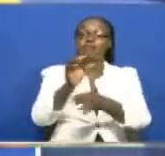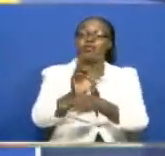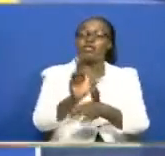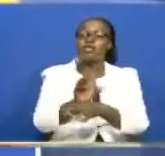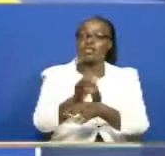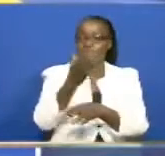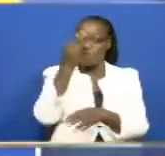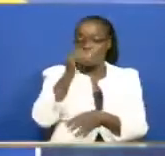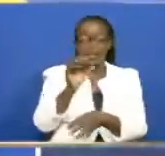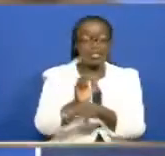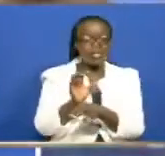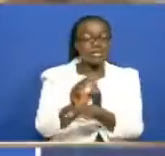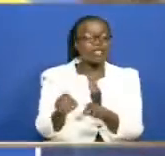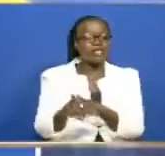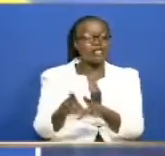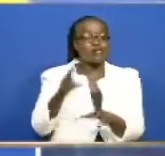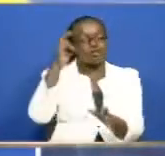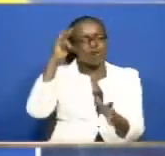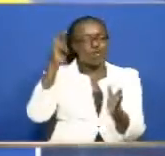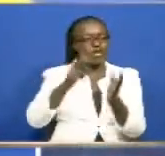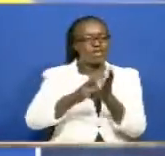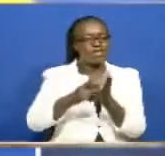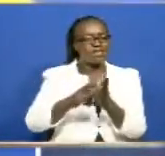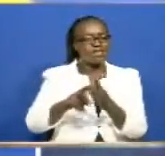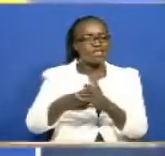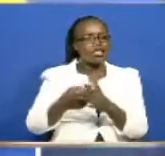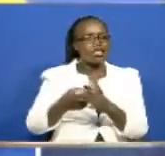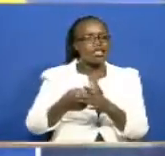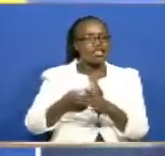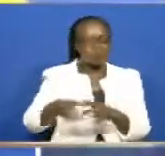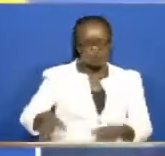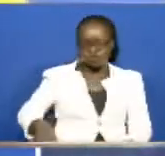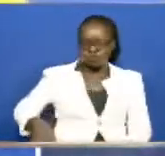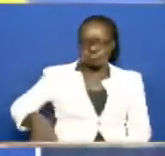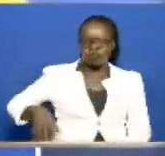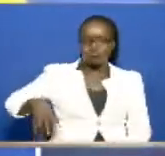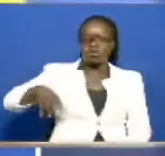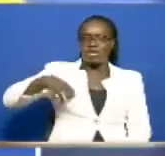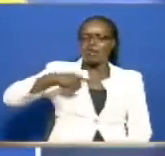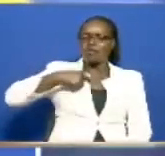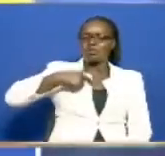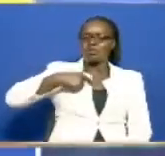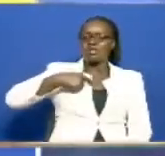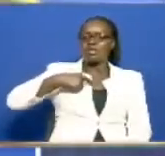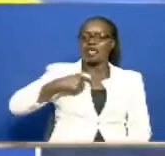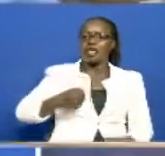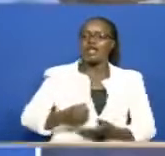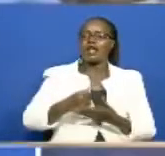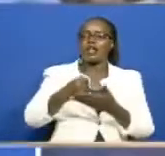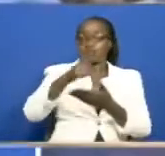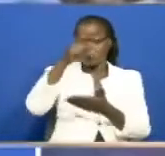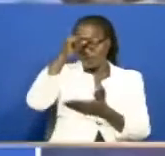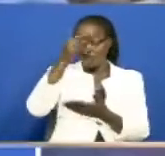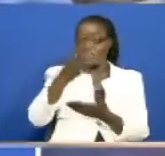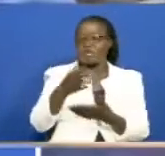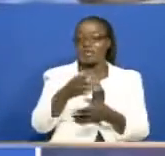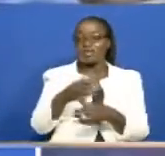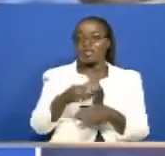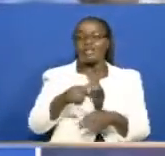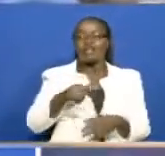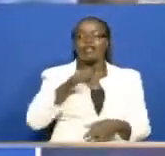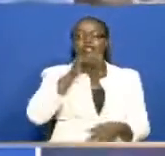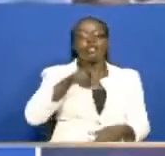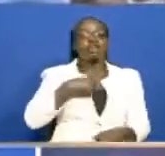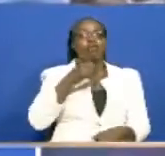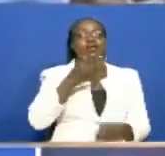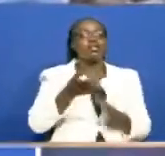Legio Maria is a church which started long time ago when I was very young. And I think this church should be assisted by the government. I lost my son, I lost